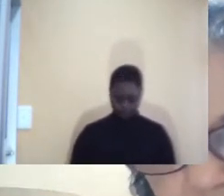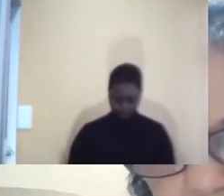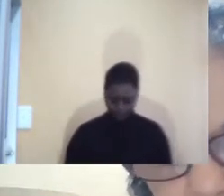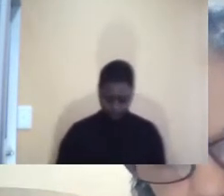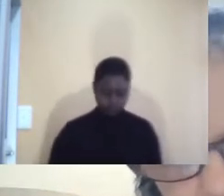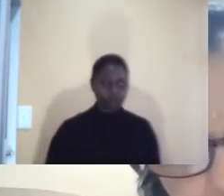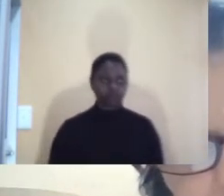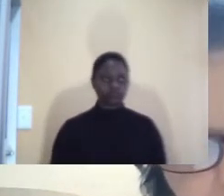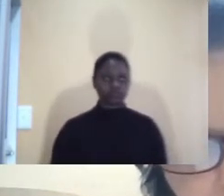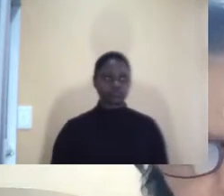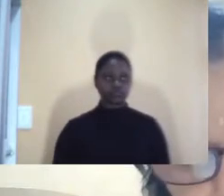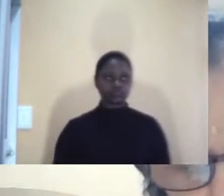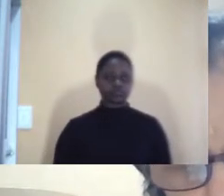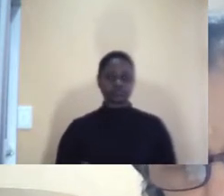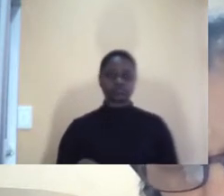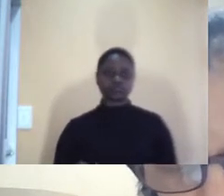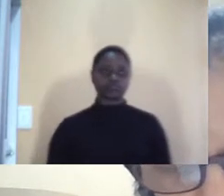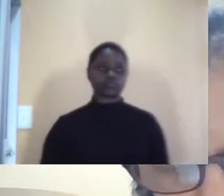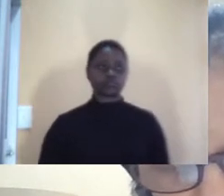Honorable S. Thakur